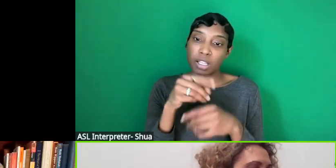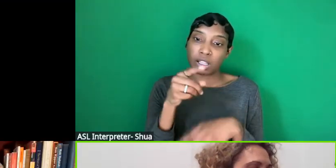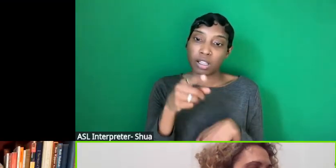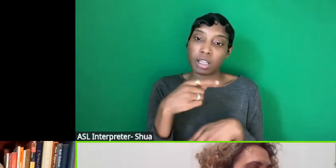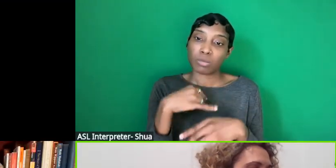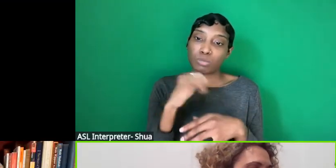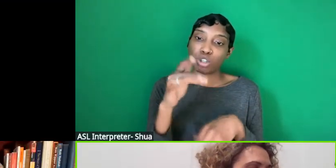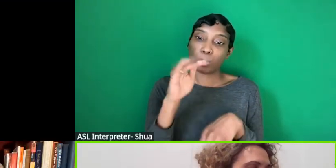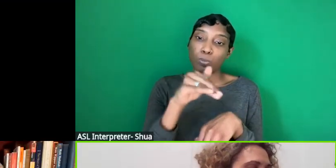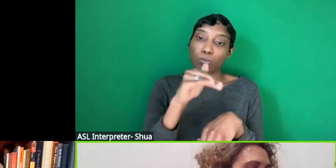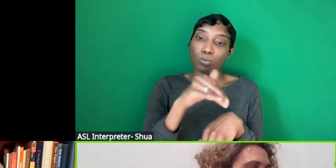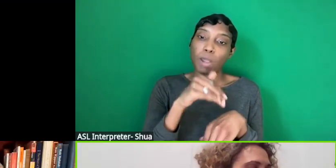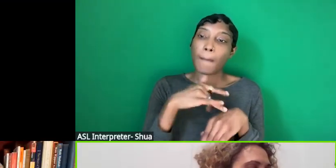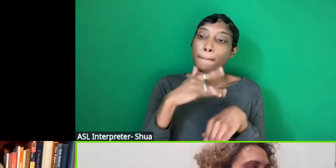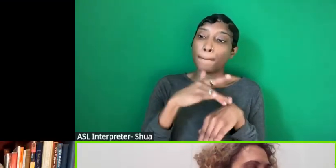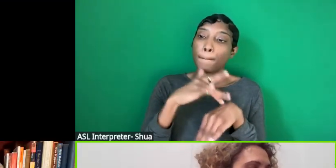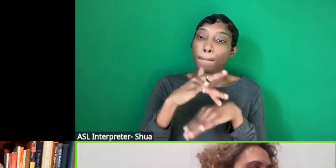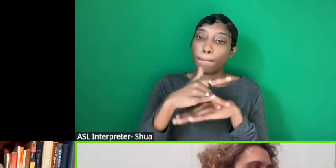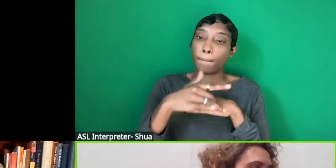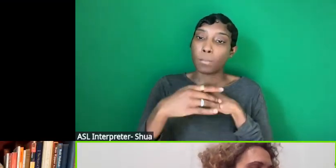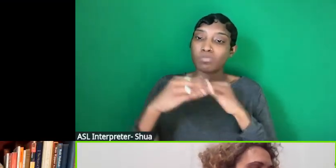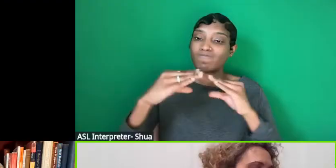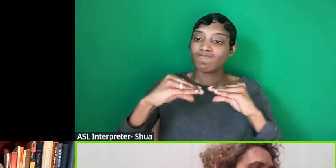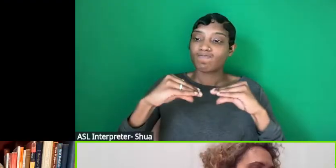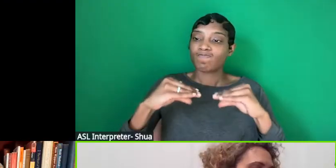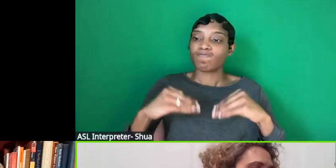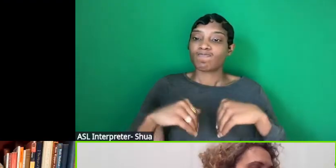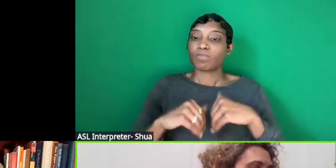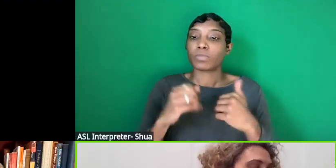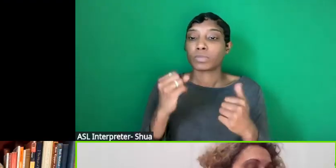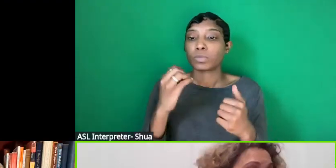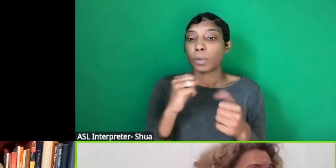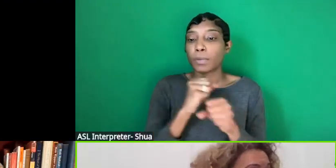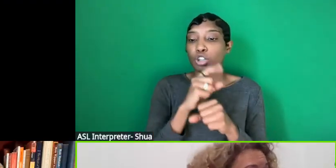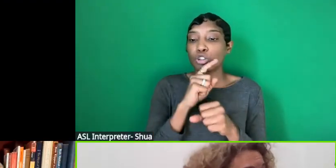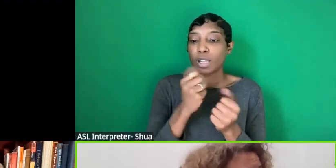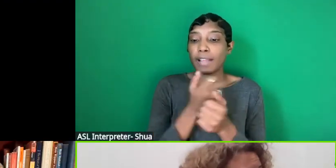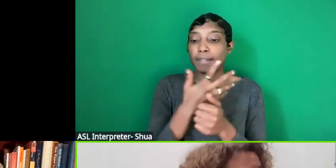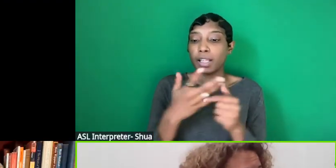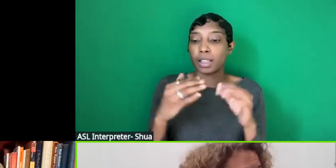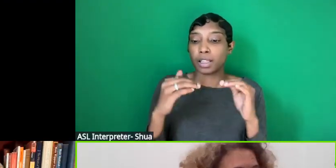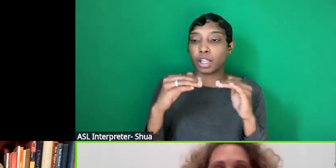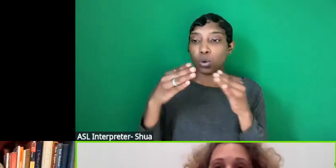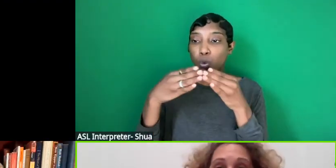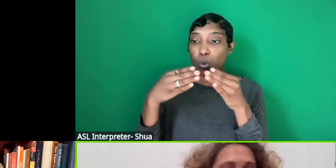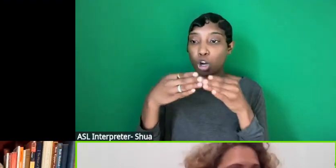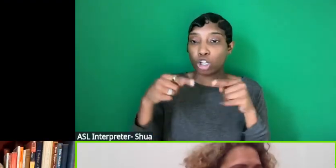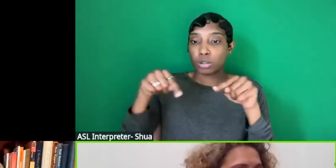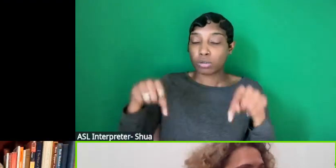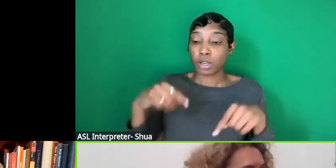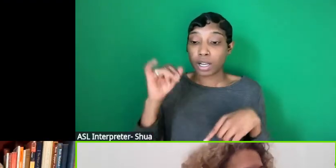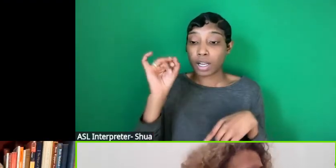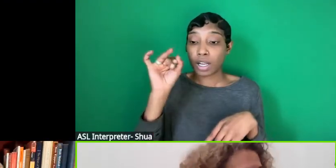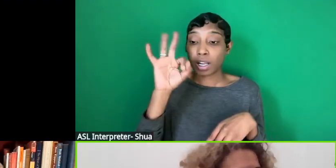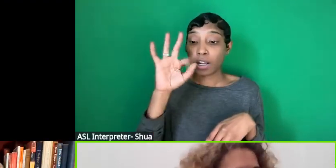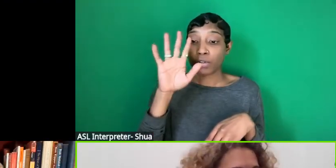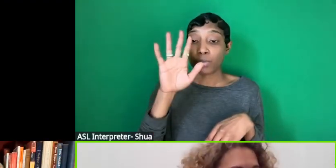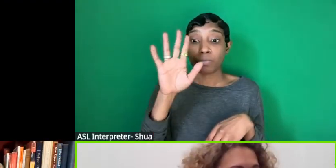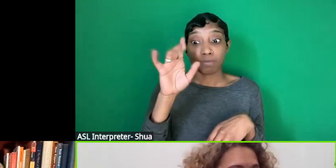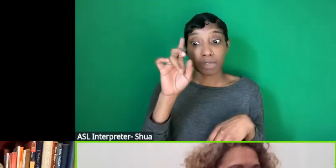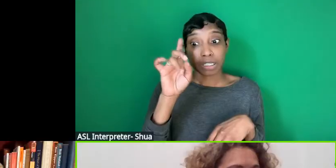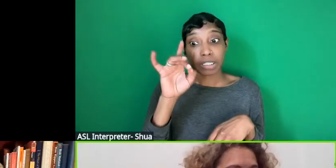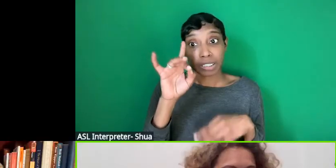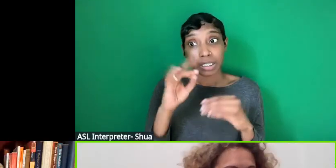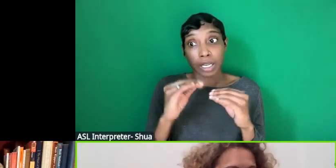it down so it'll dry a little bit on the flatter side. Make sure the corners are down. If it did come out with yours, totally fine. Just lay it